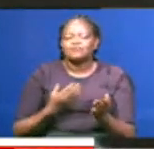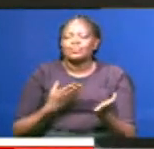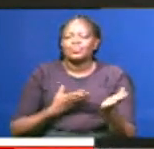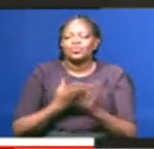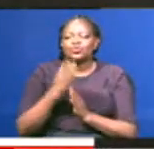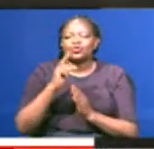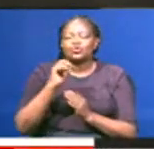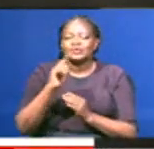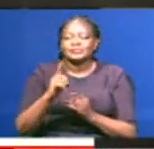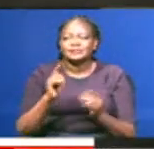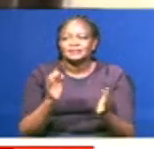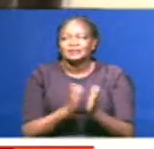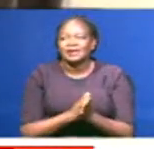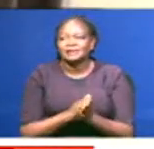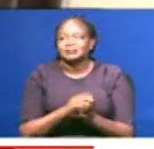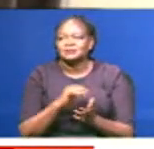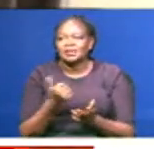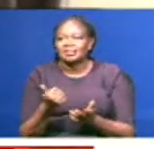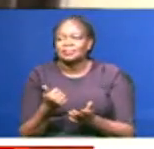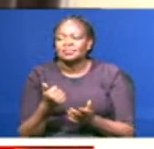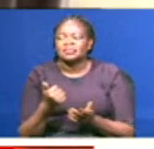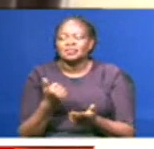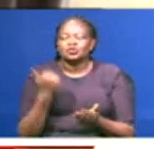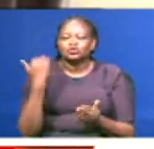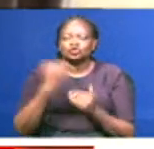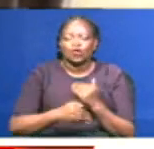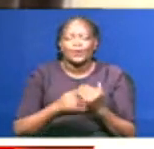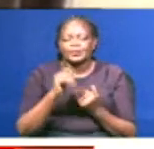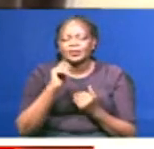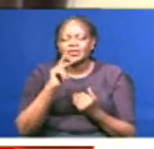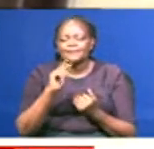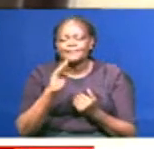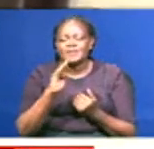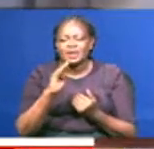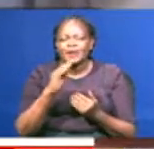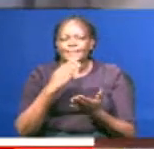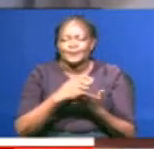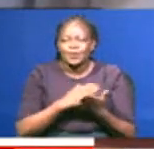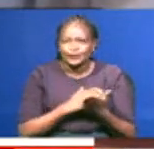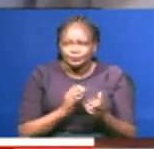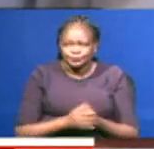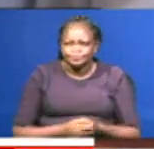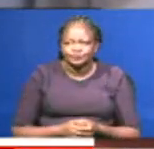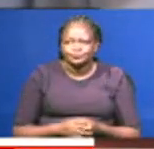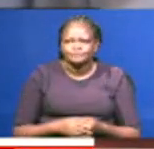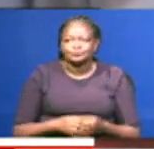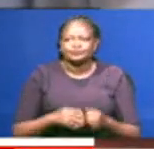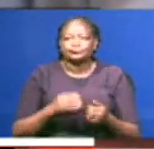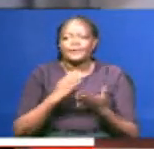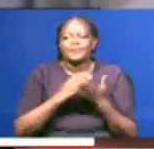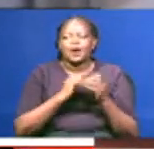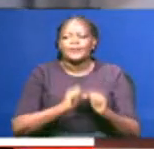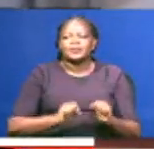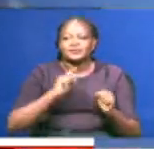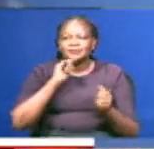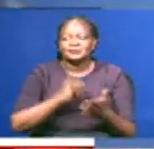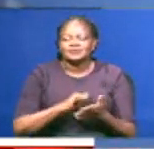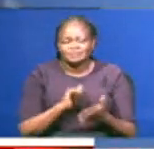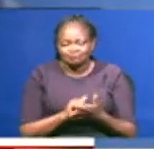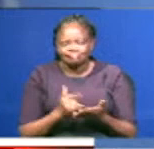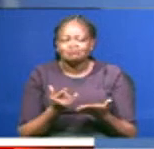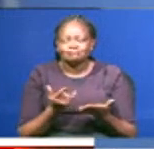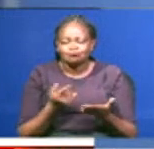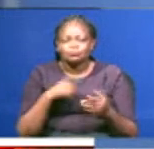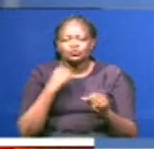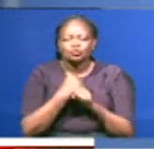KCCB Commercial TB program. Speaking in Malaba, the program officer Hazel Oyungu said they are